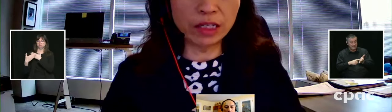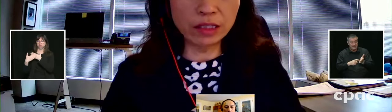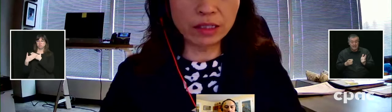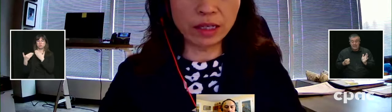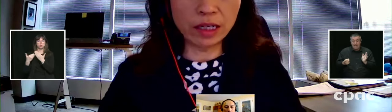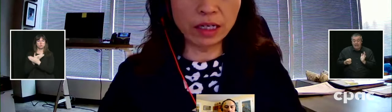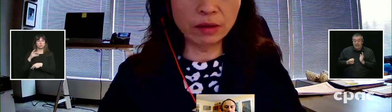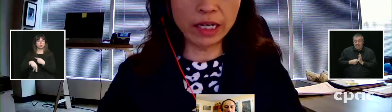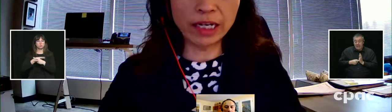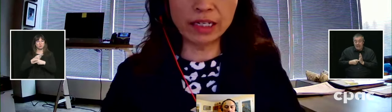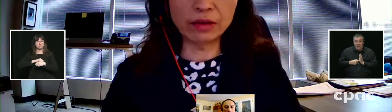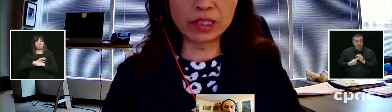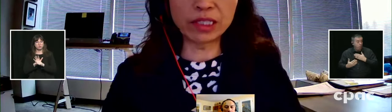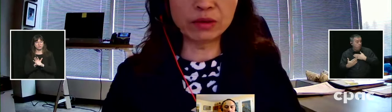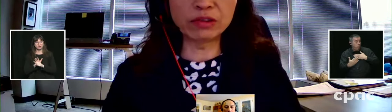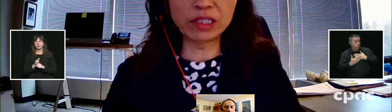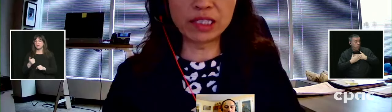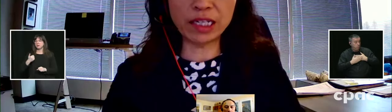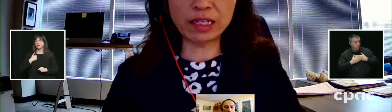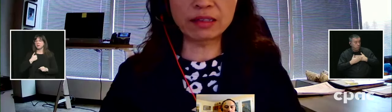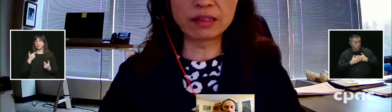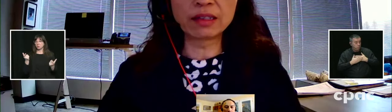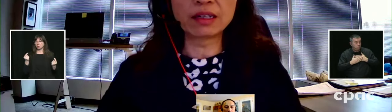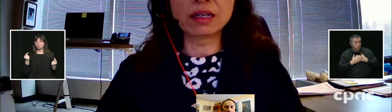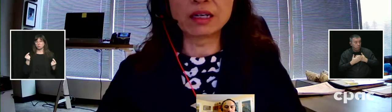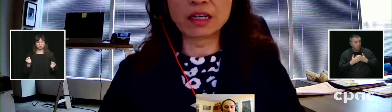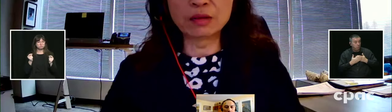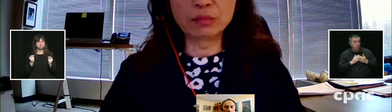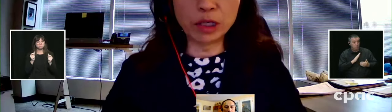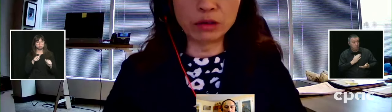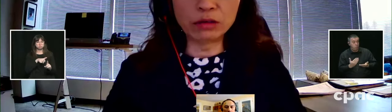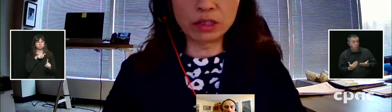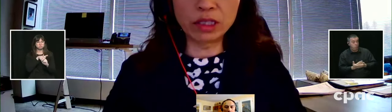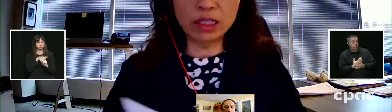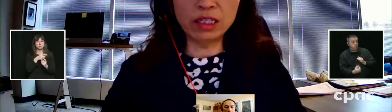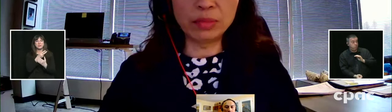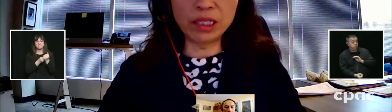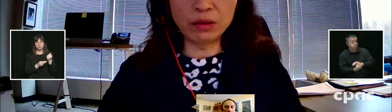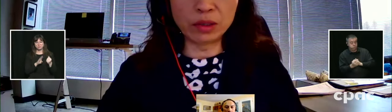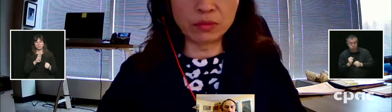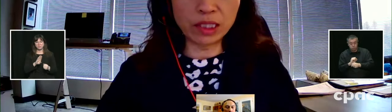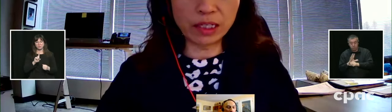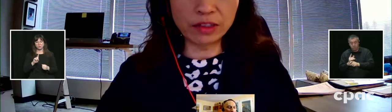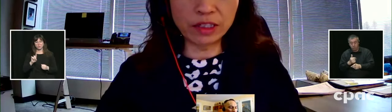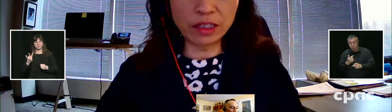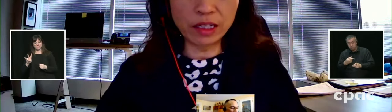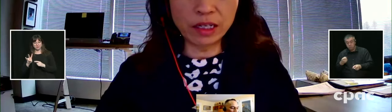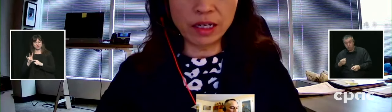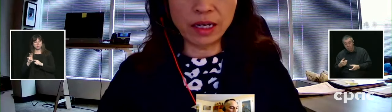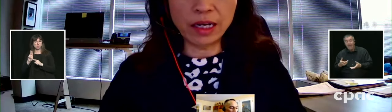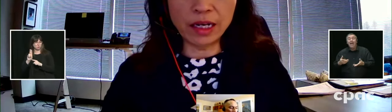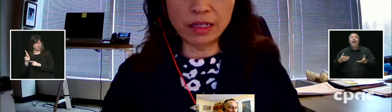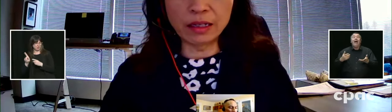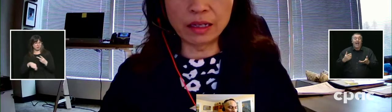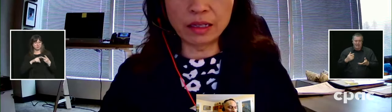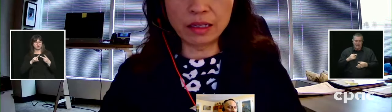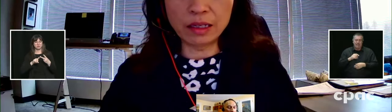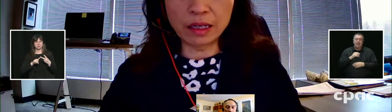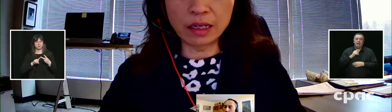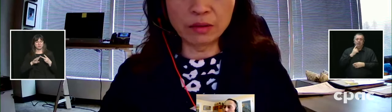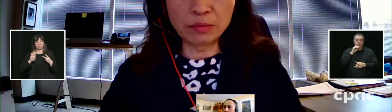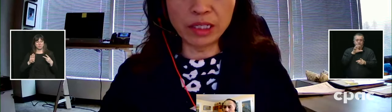variants, Canada was able to detect both the B.1.1.7 and the